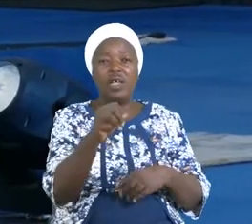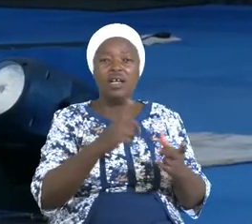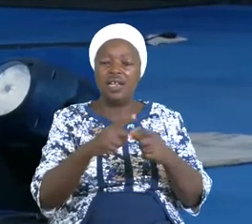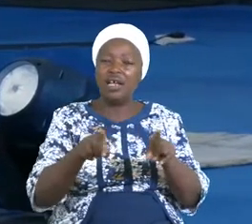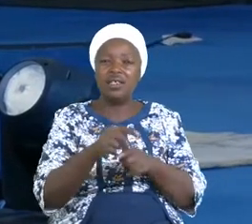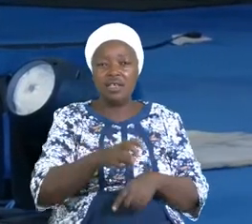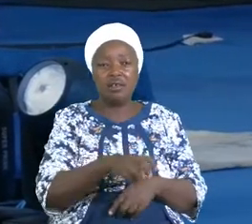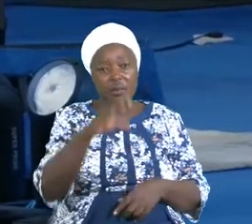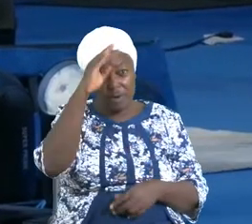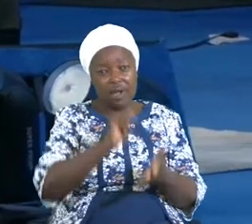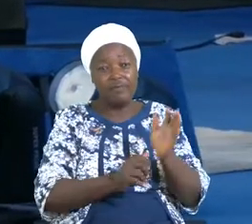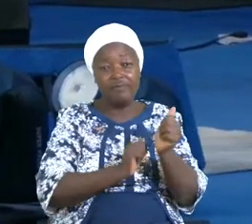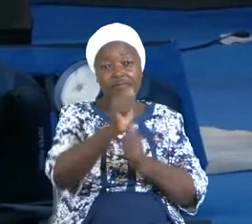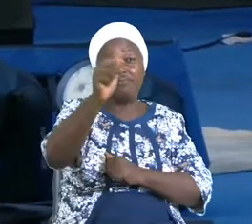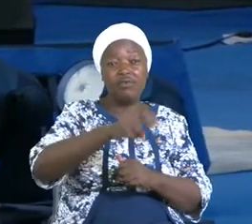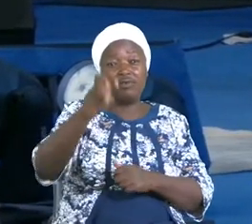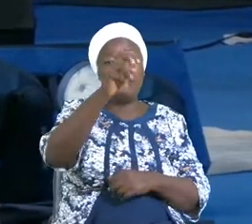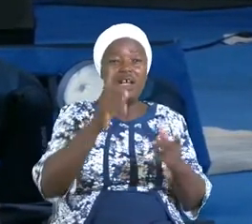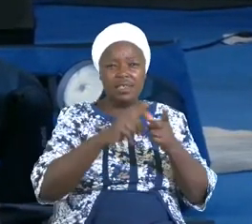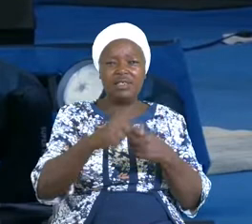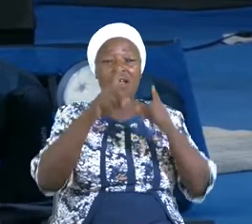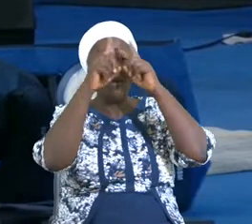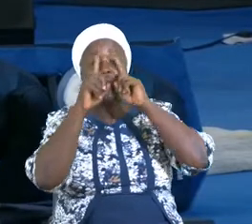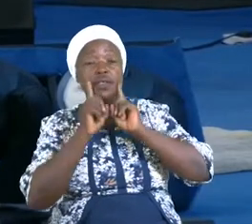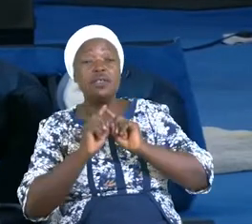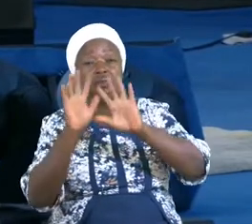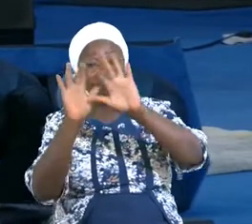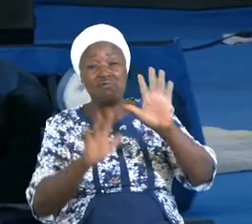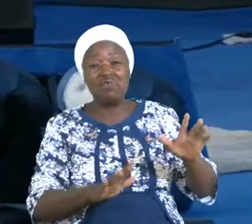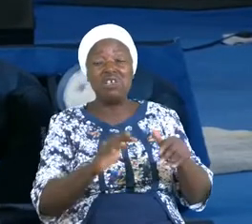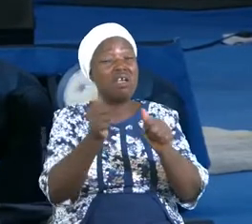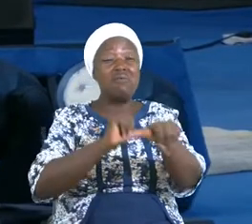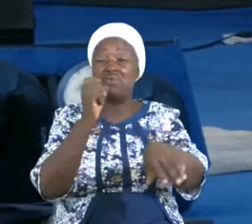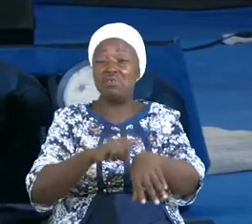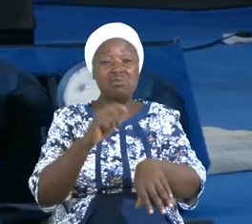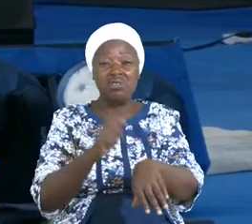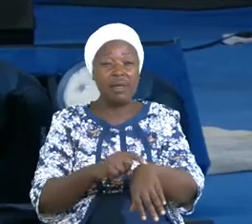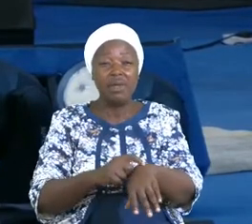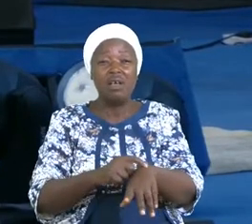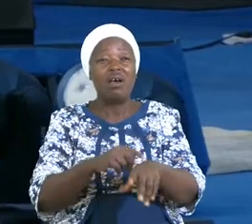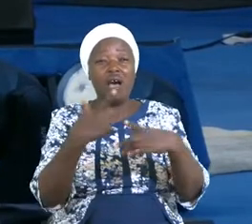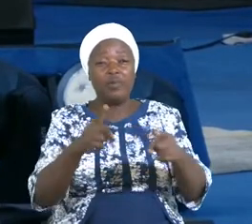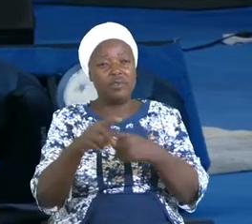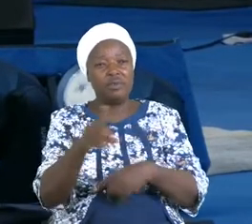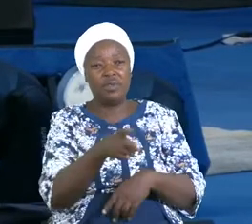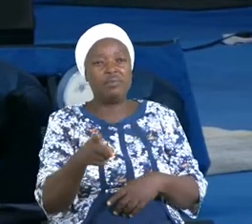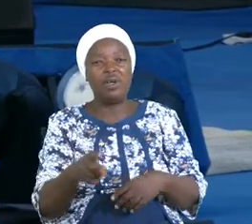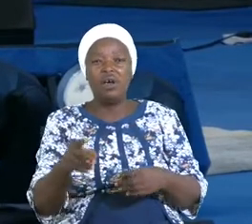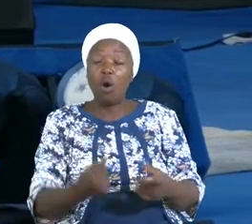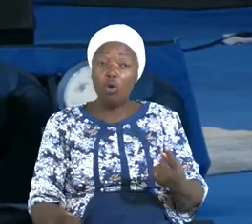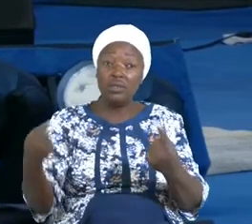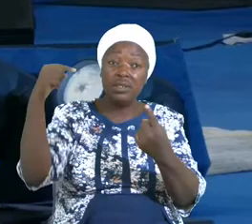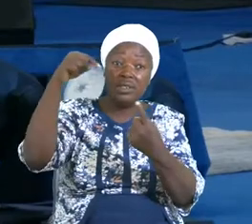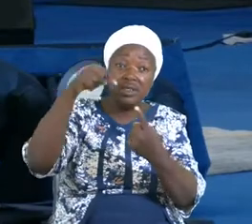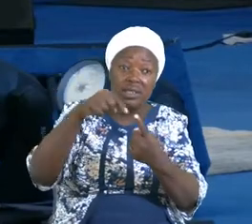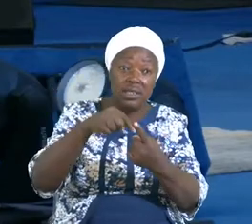sons, tears flowing ceaselessly catches up on them, until they make